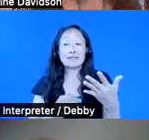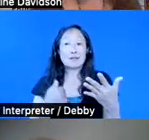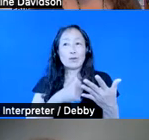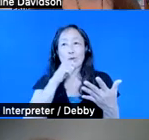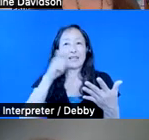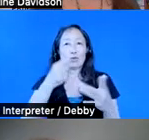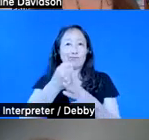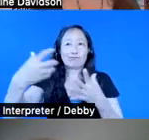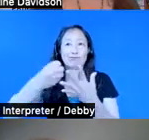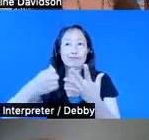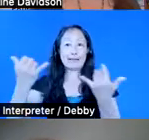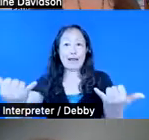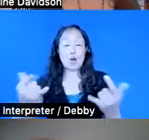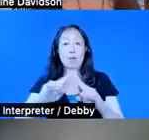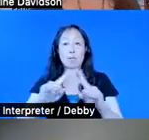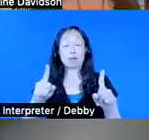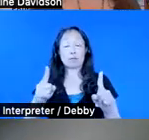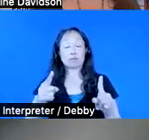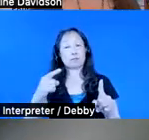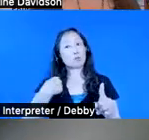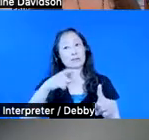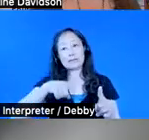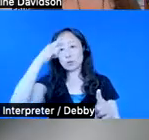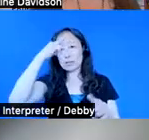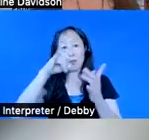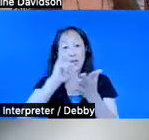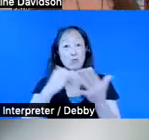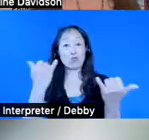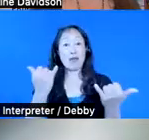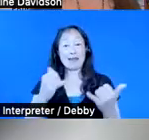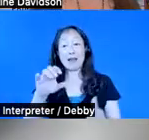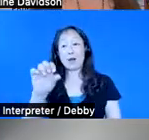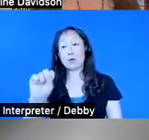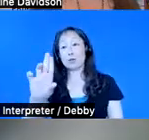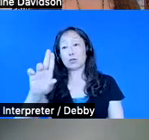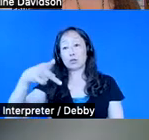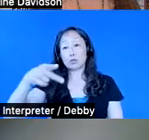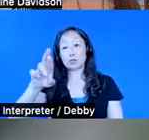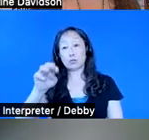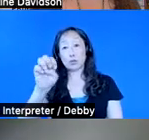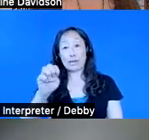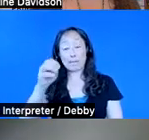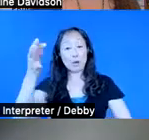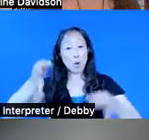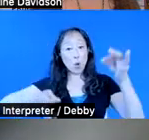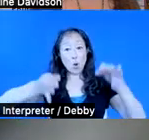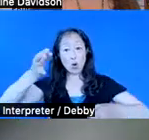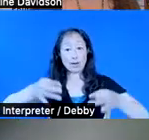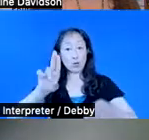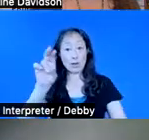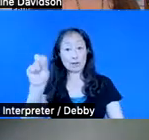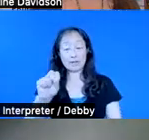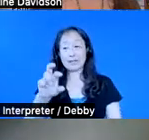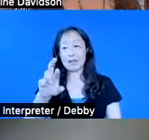now, something on the table in the Supreme Court, Roe v. Wade was reversed, right? So our access to